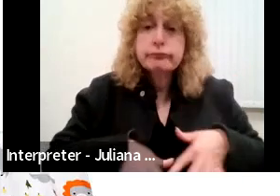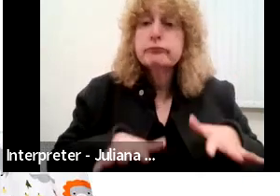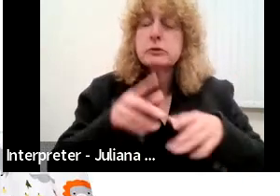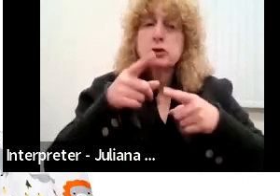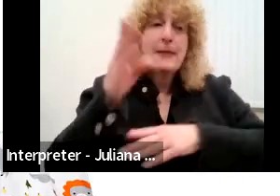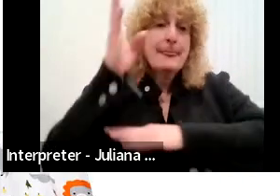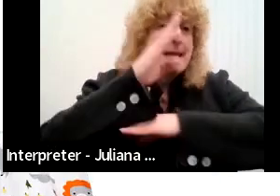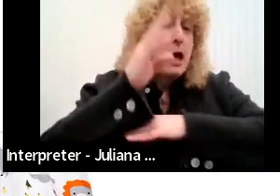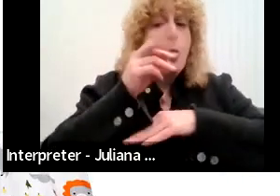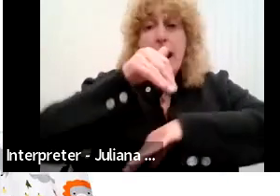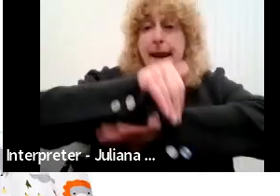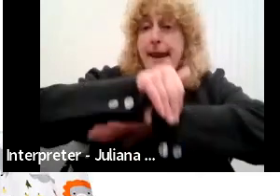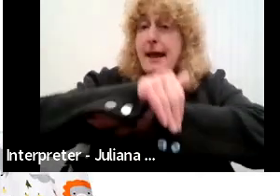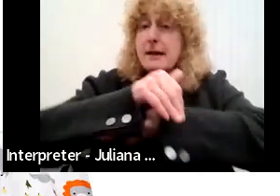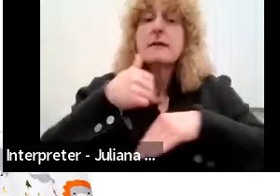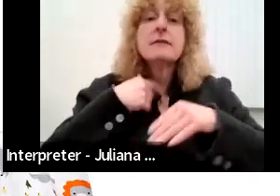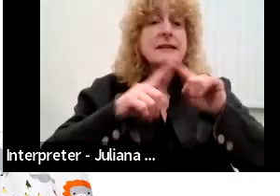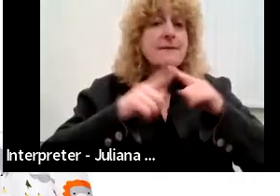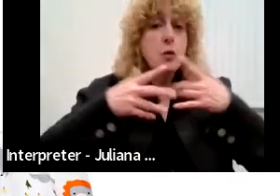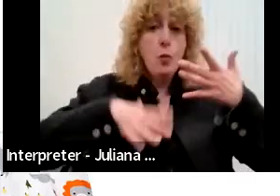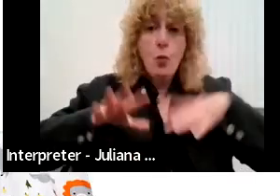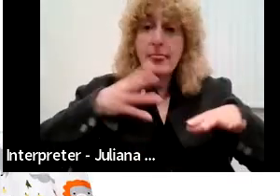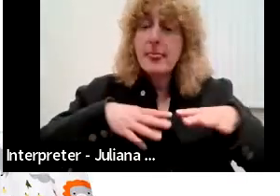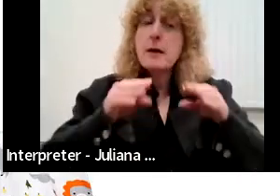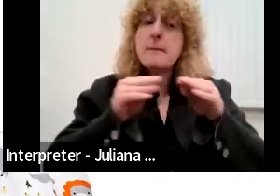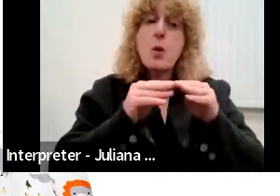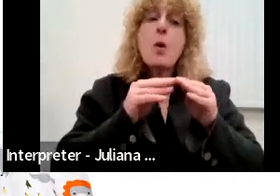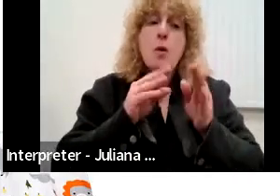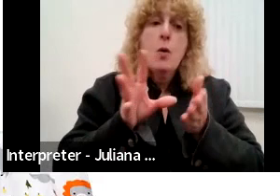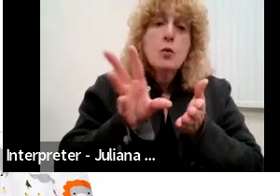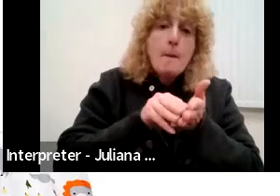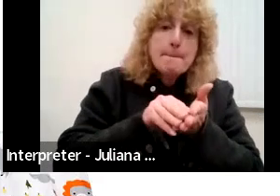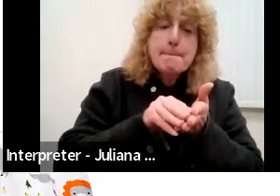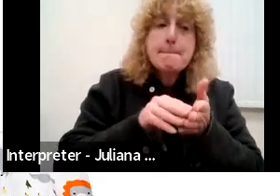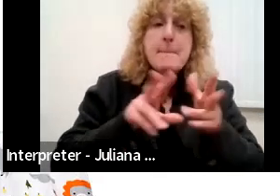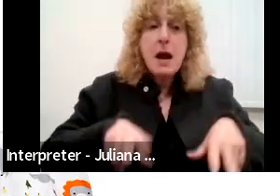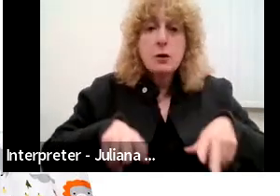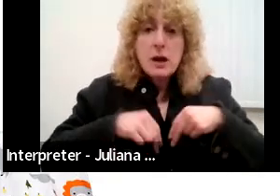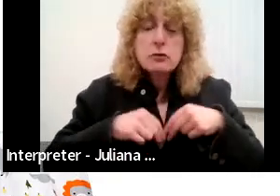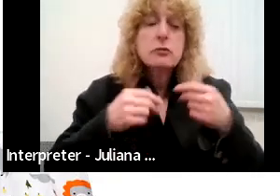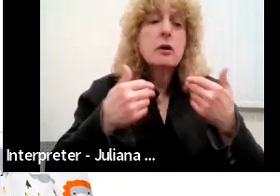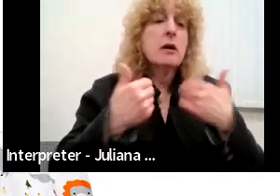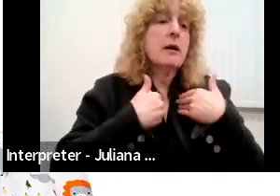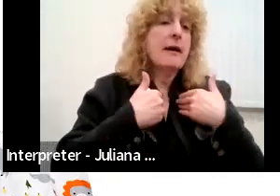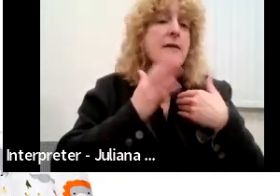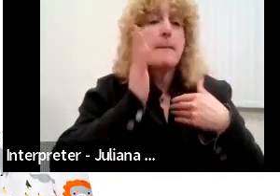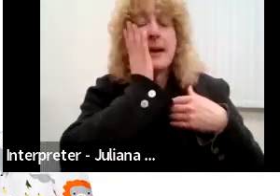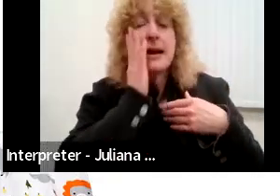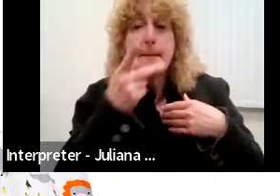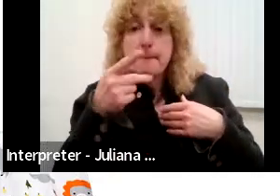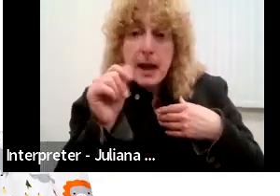there's different clothing out there, so more absorbable underwear. There are bed pads,